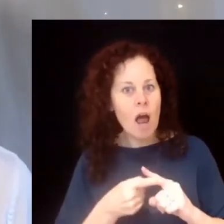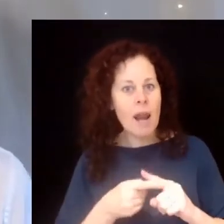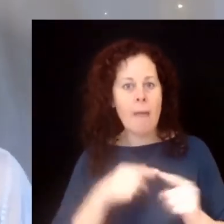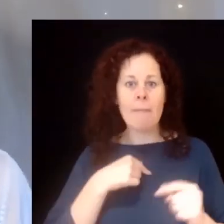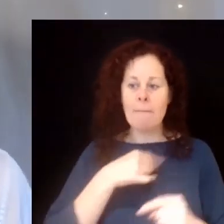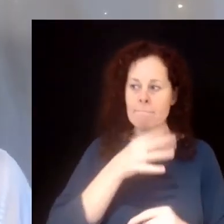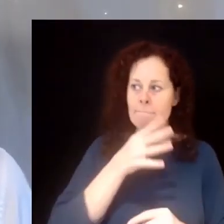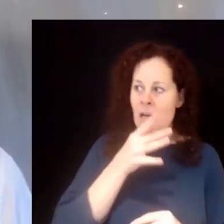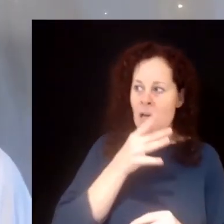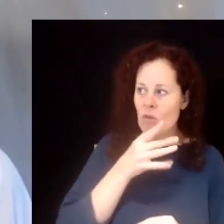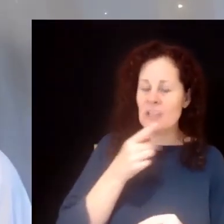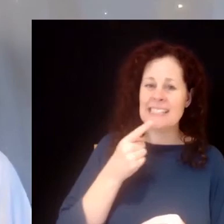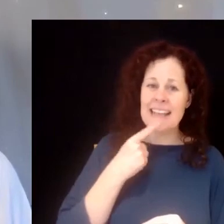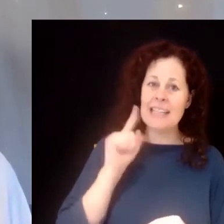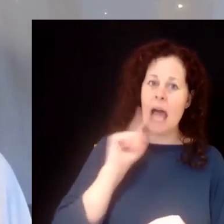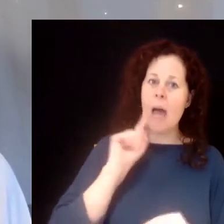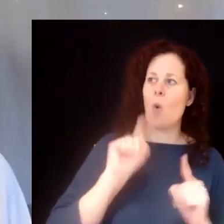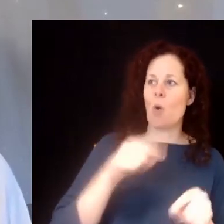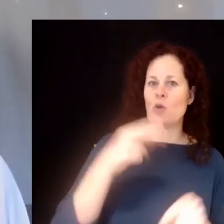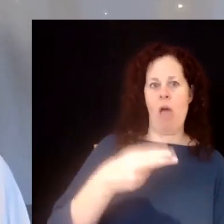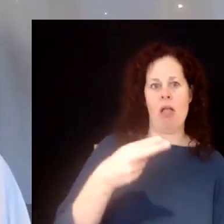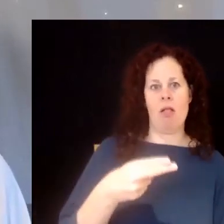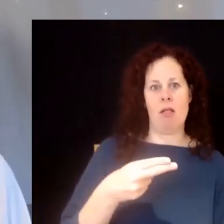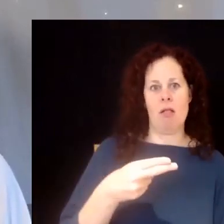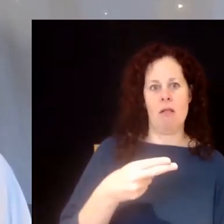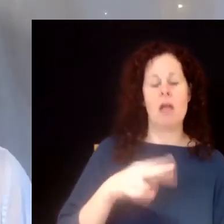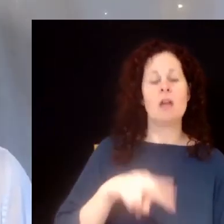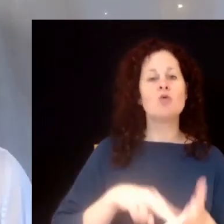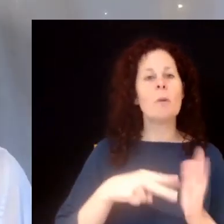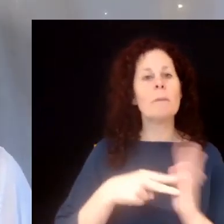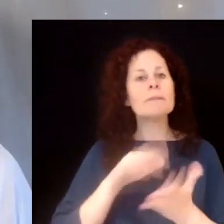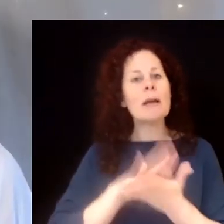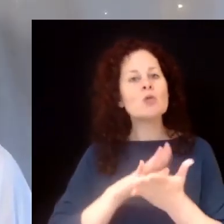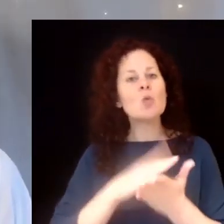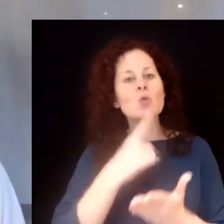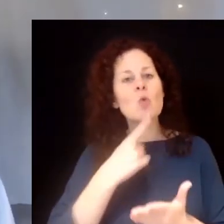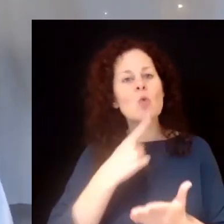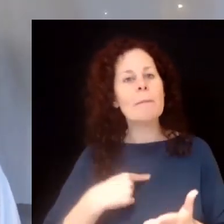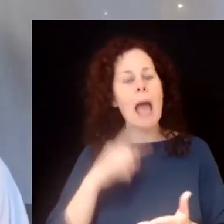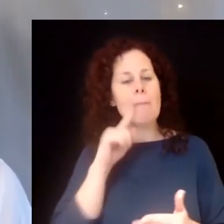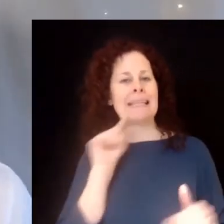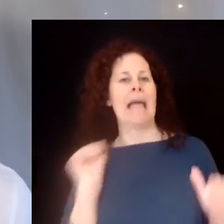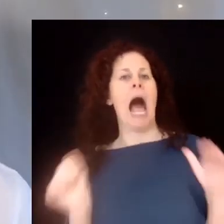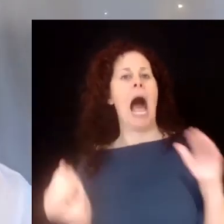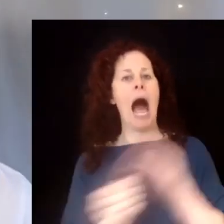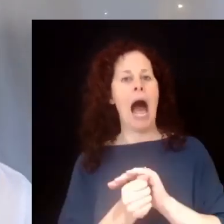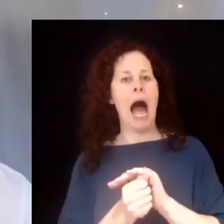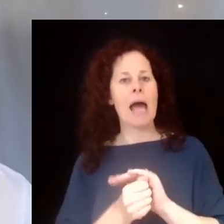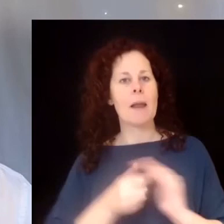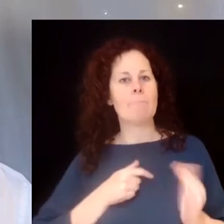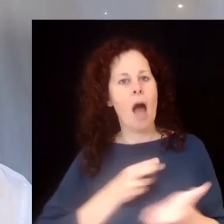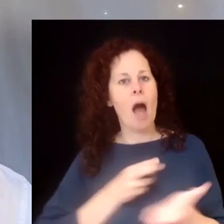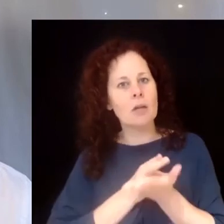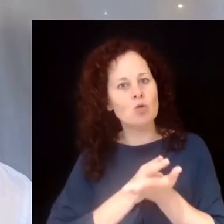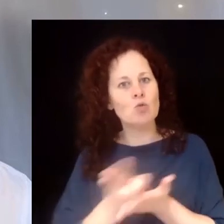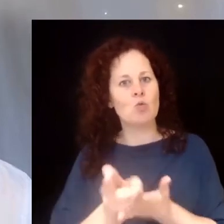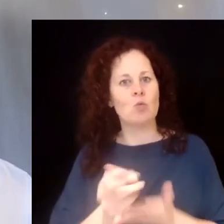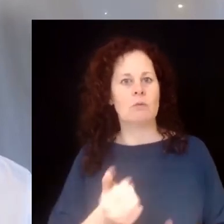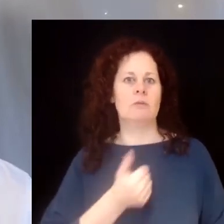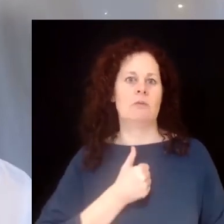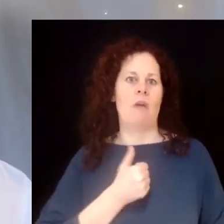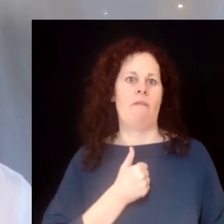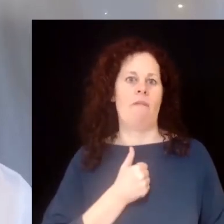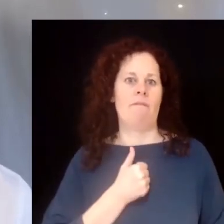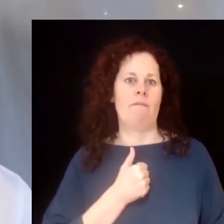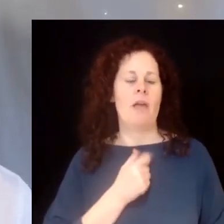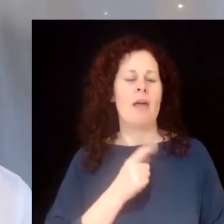only way to be safe was to hide all the best parts of myself. But beneath the survival, the terror, and the emotional abuse,